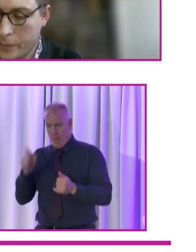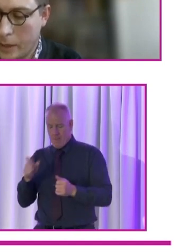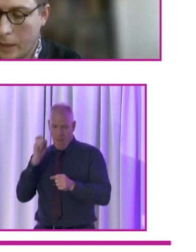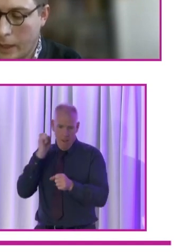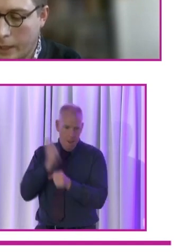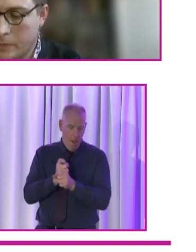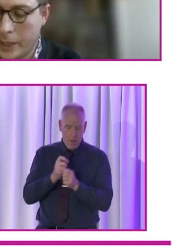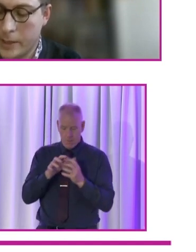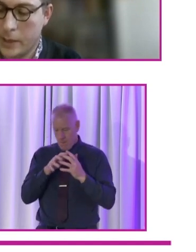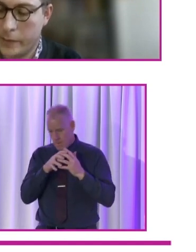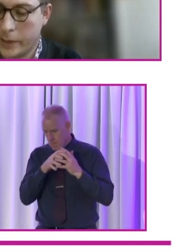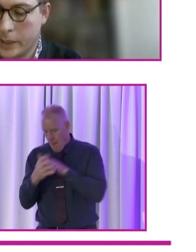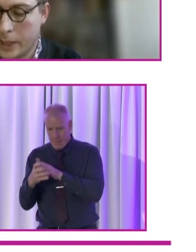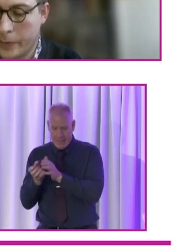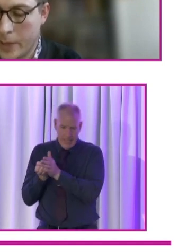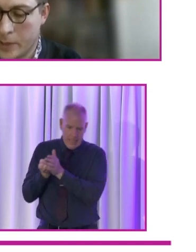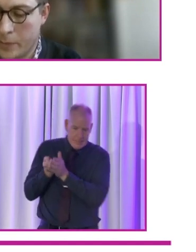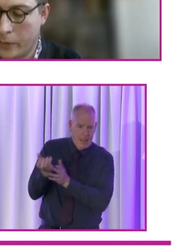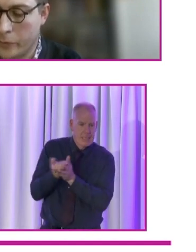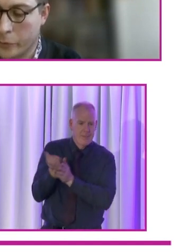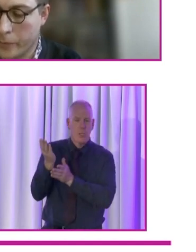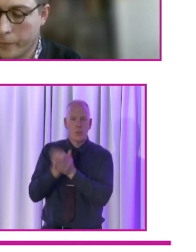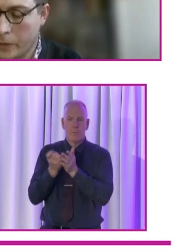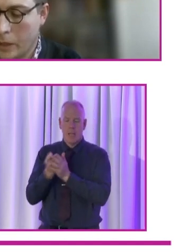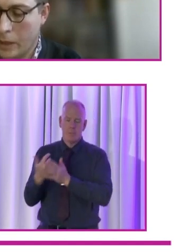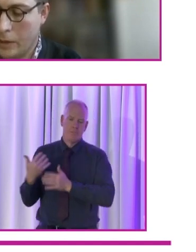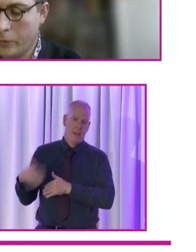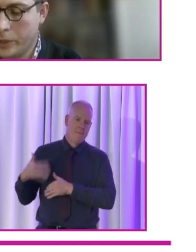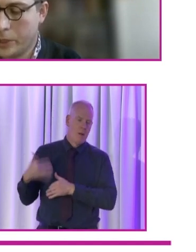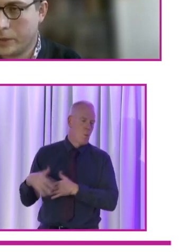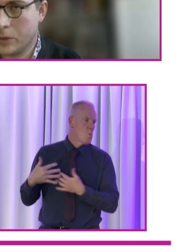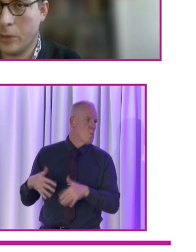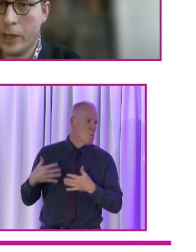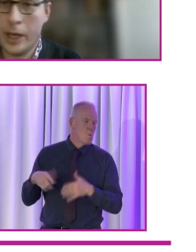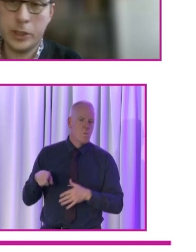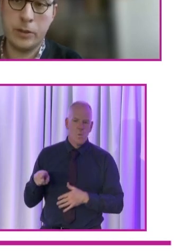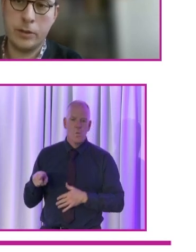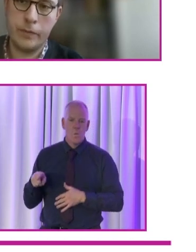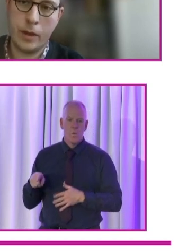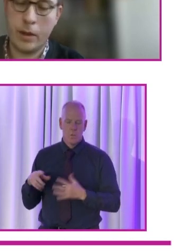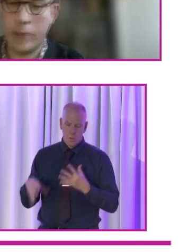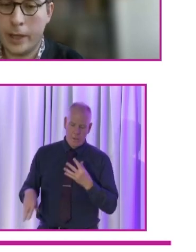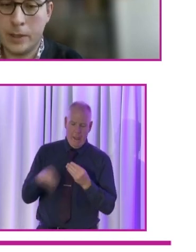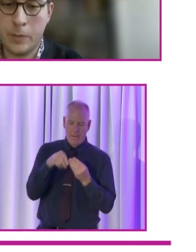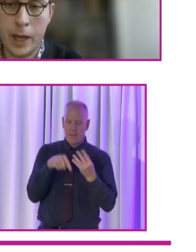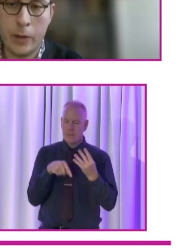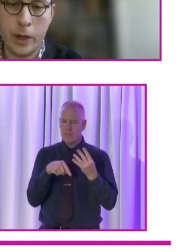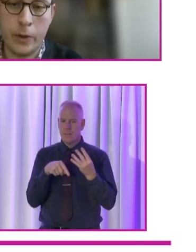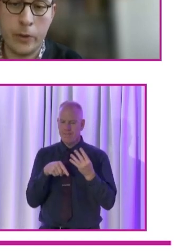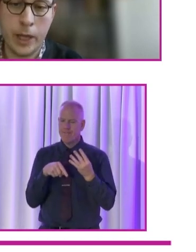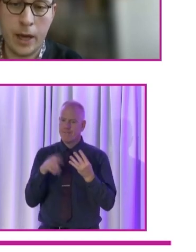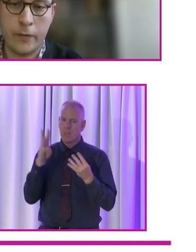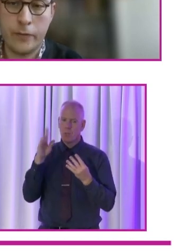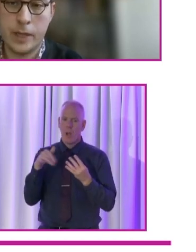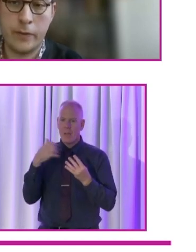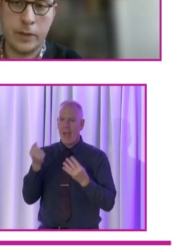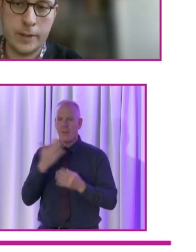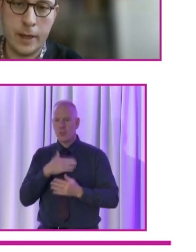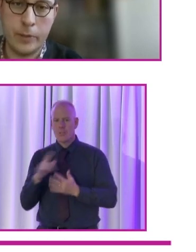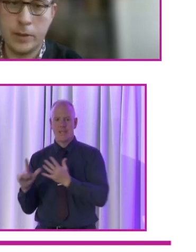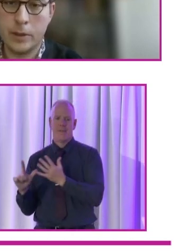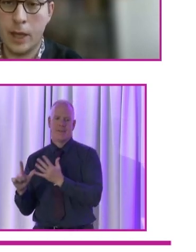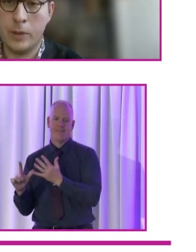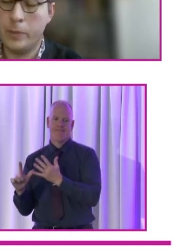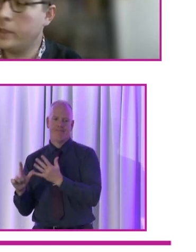complex, expensive, and sometimes painful, which is a combination might explain why we only have